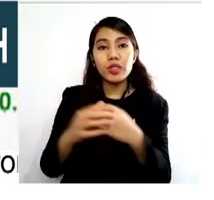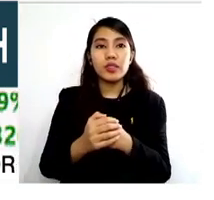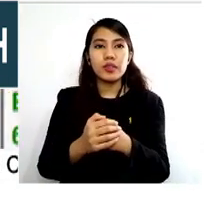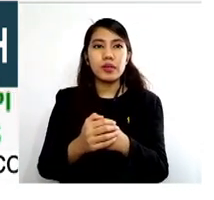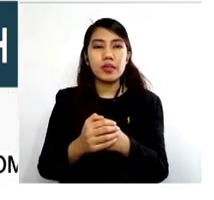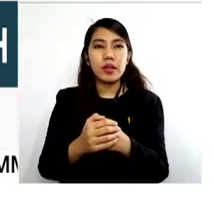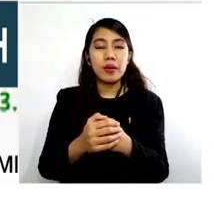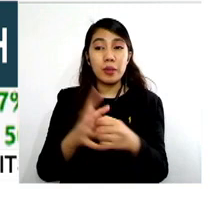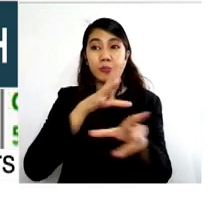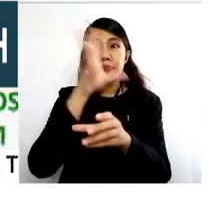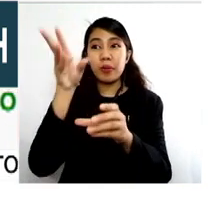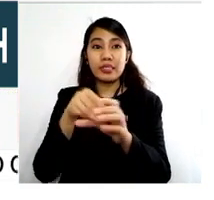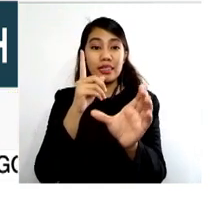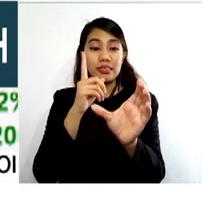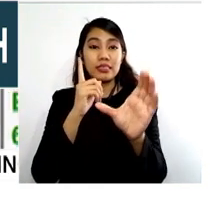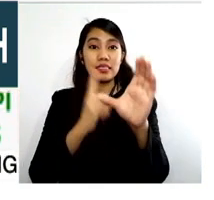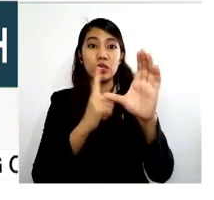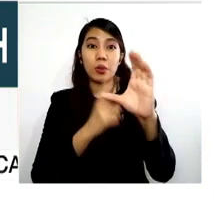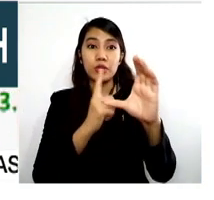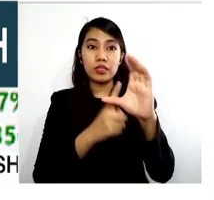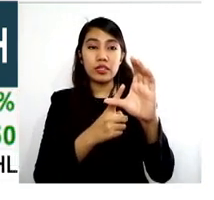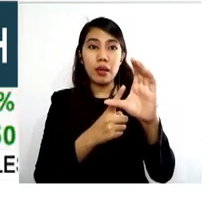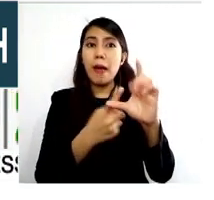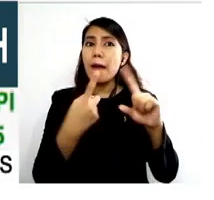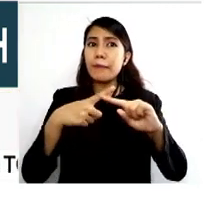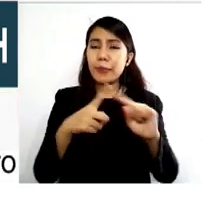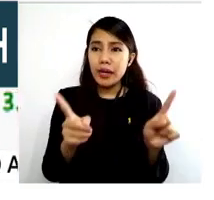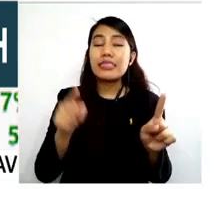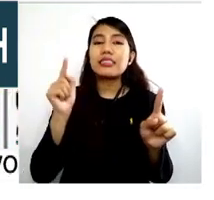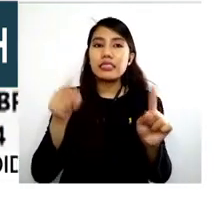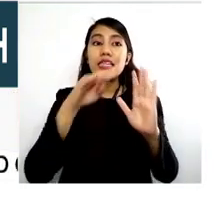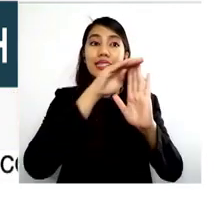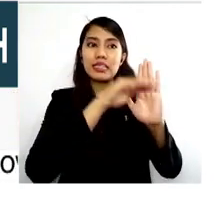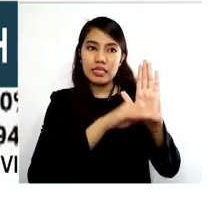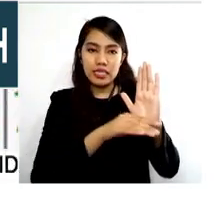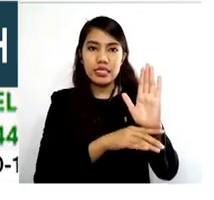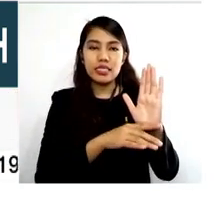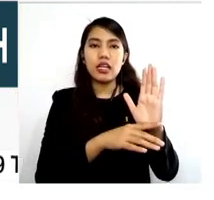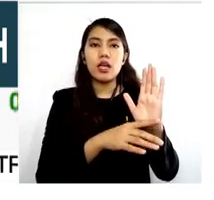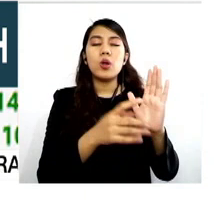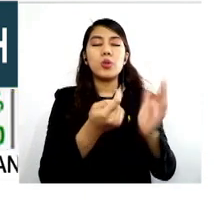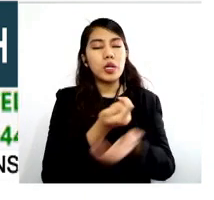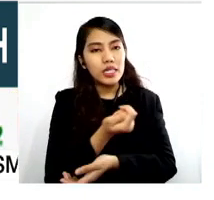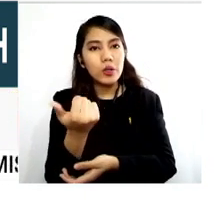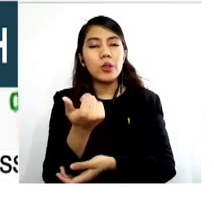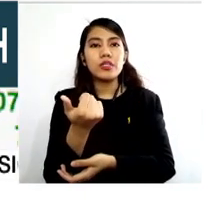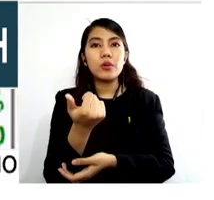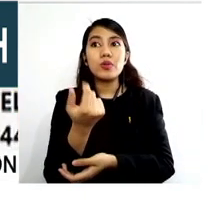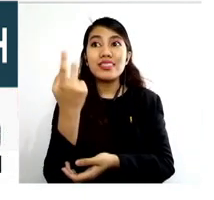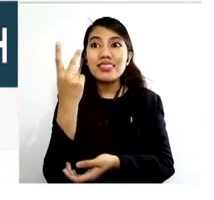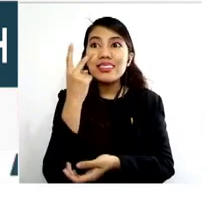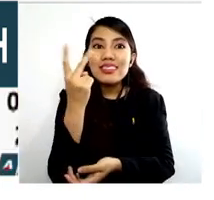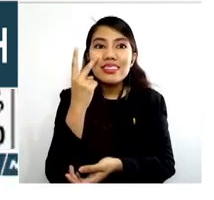Philippines. Although that list was ultimately withdrawn, but we saw a pattern that several of those in that